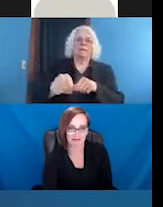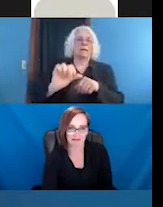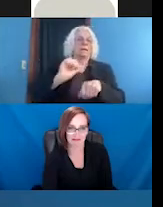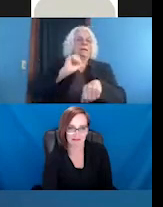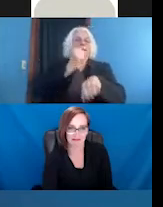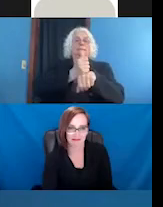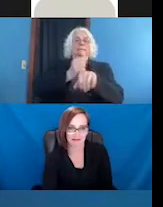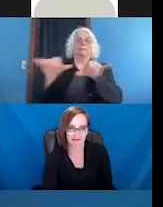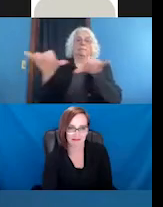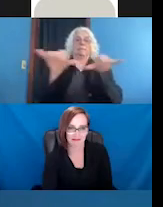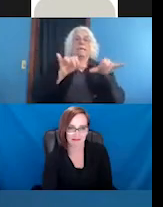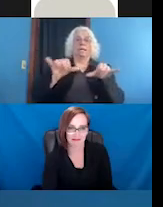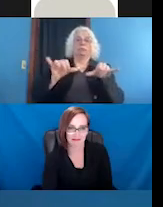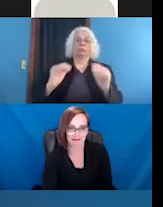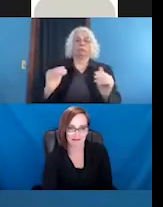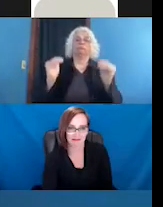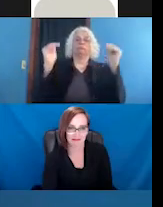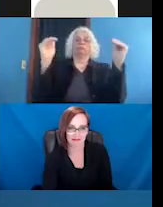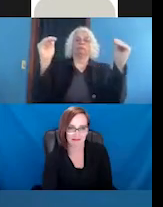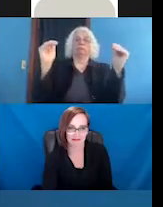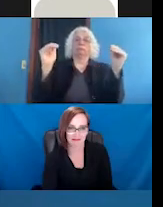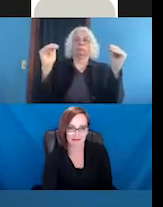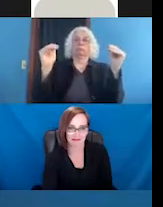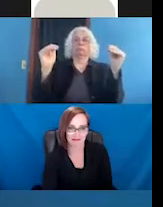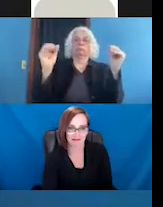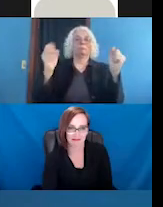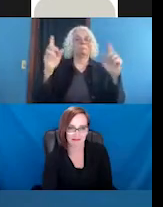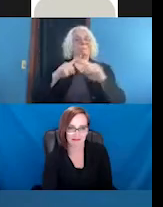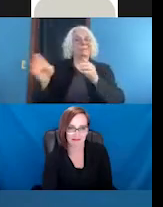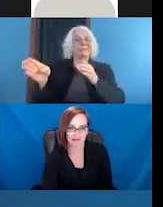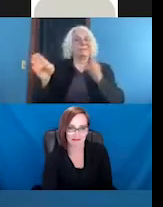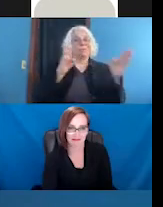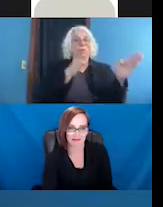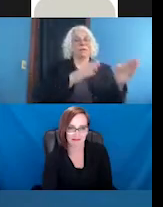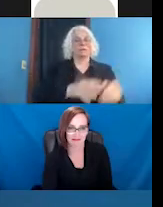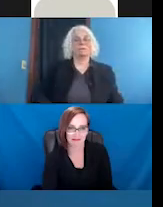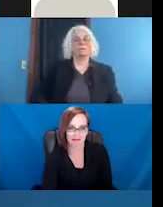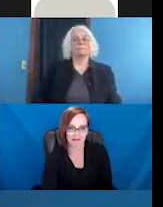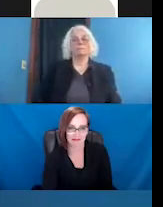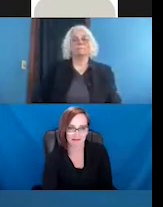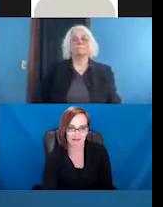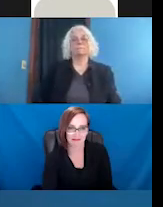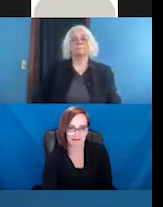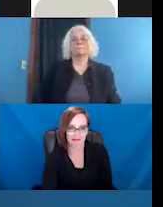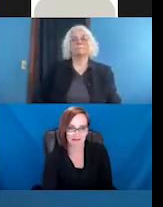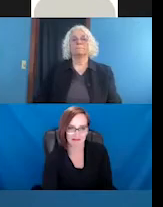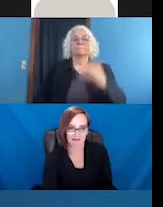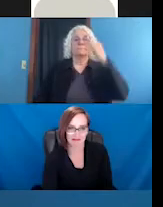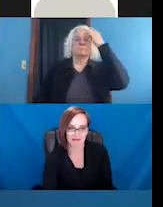standards. I think there's lots of ways that we can think about doing that, but unless we address the fact